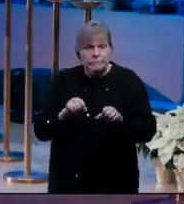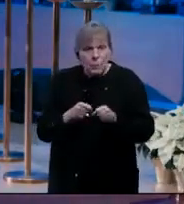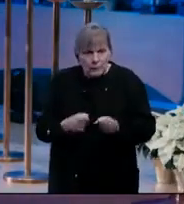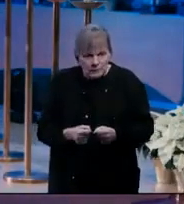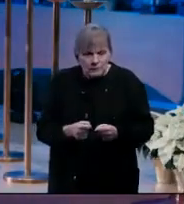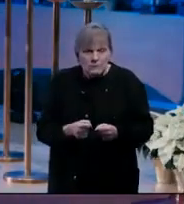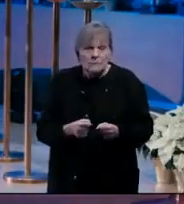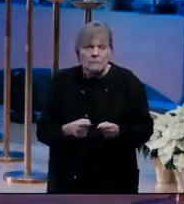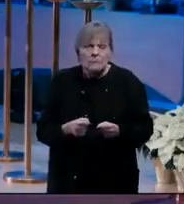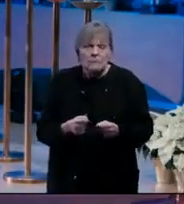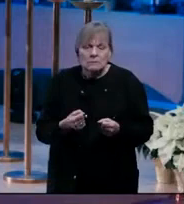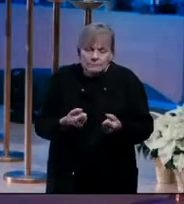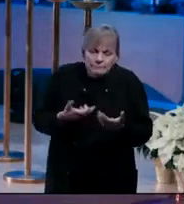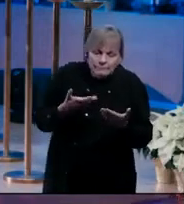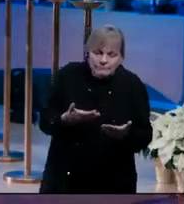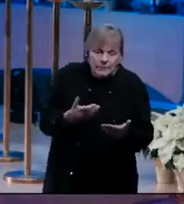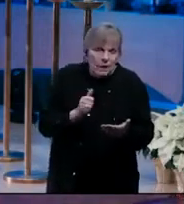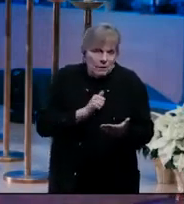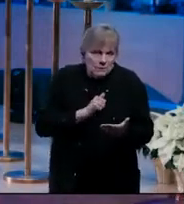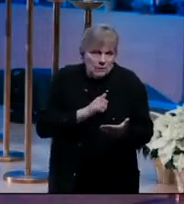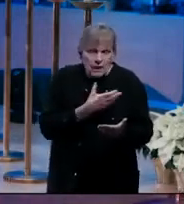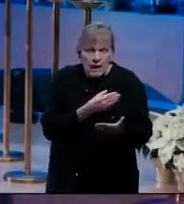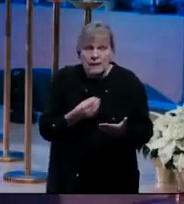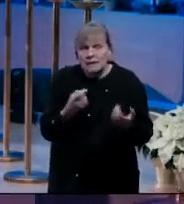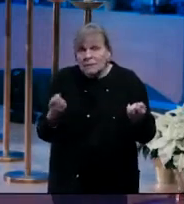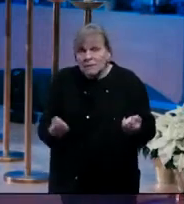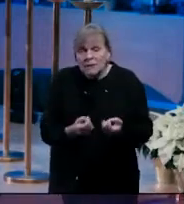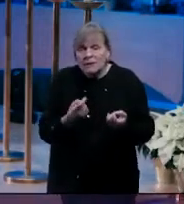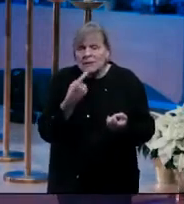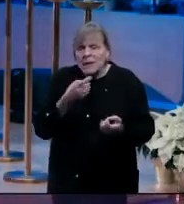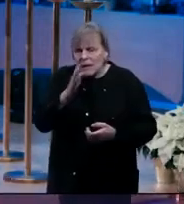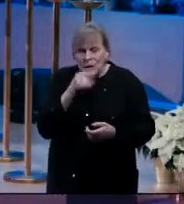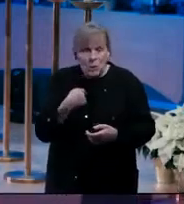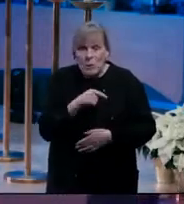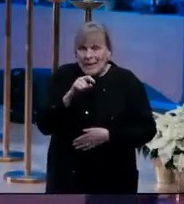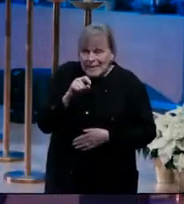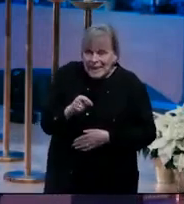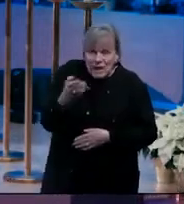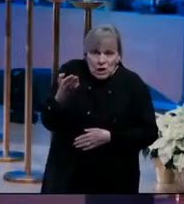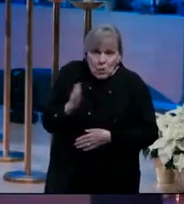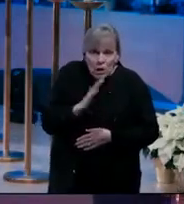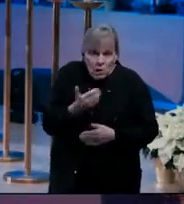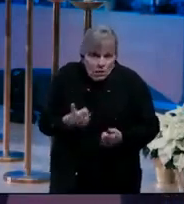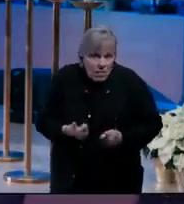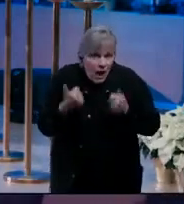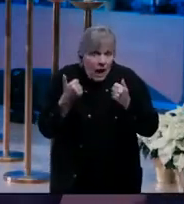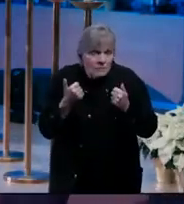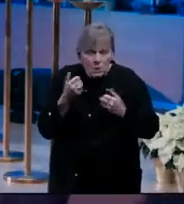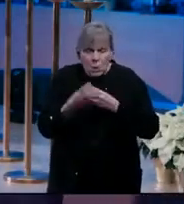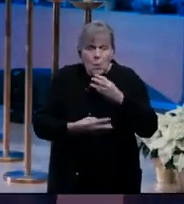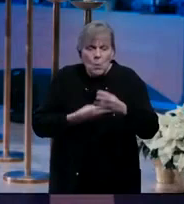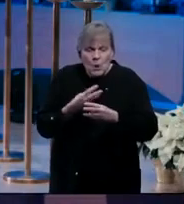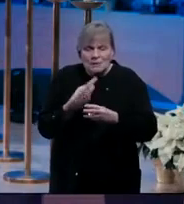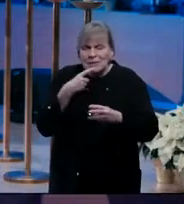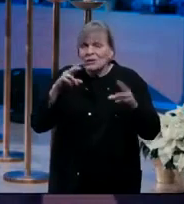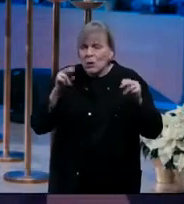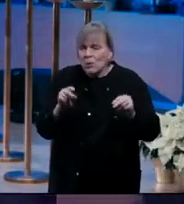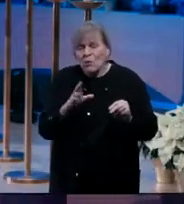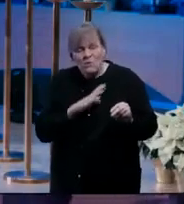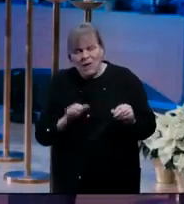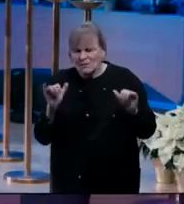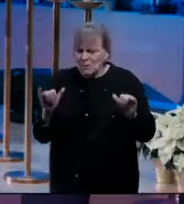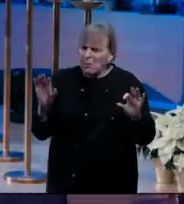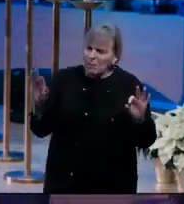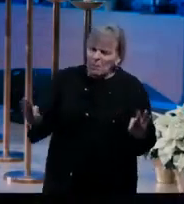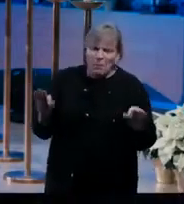brokenness and emptying out of ourselves and our sinfulness to say, God, we need you in our lives? In a world that says, no, you're fine just